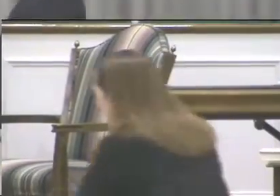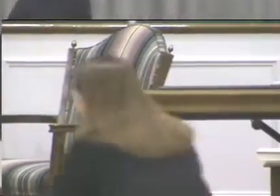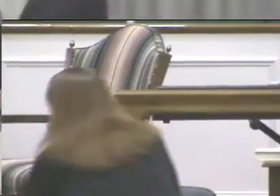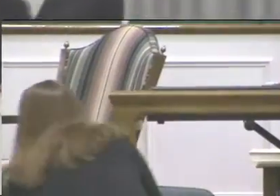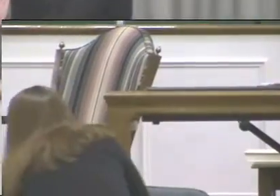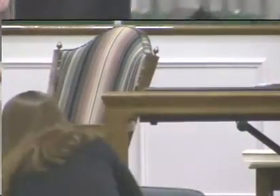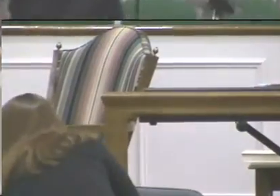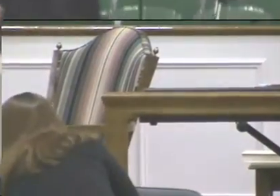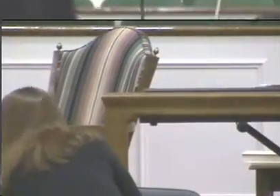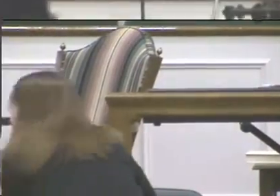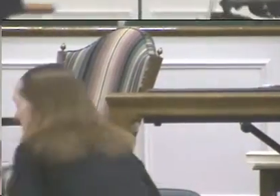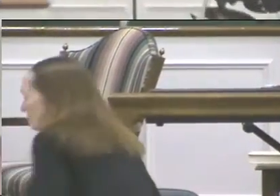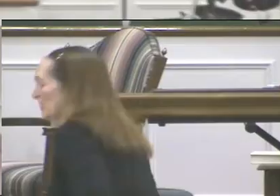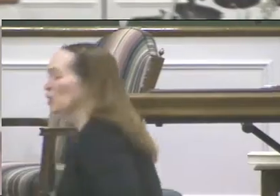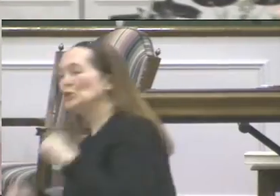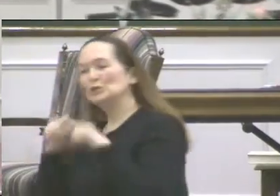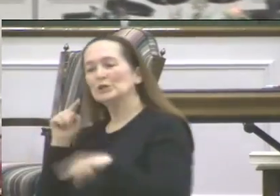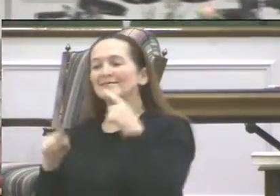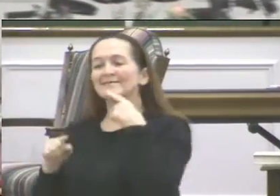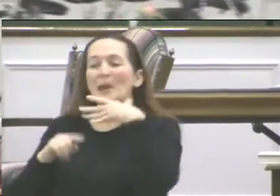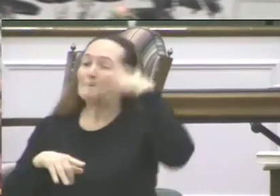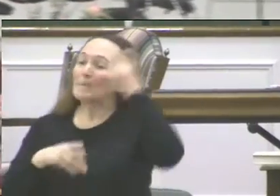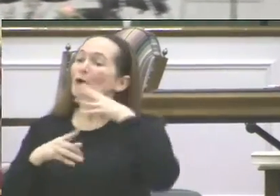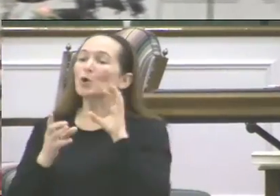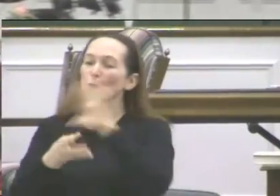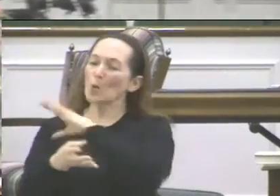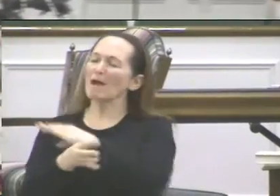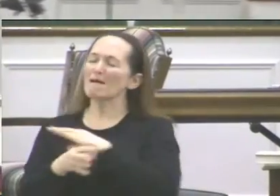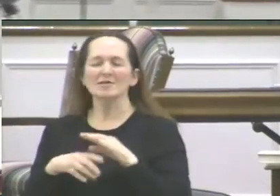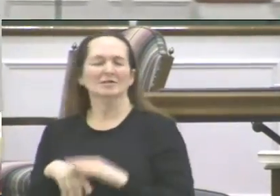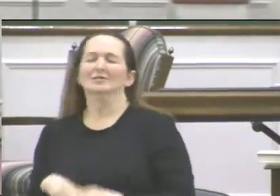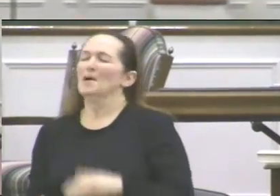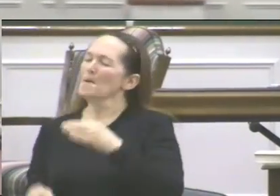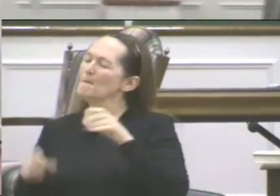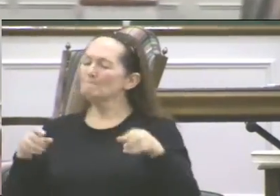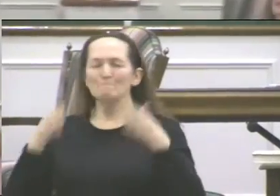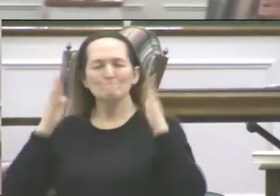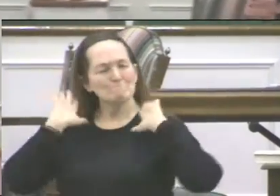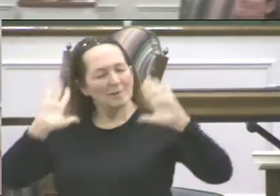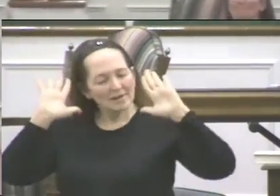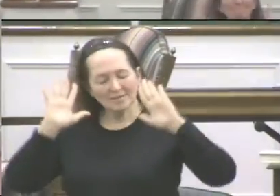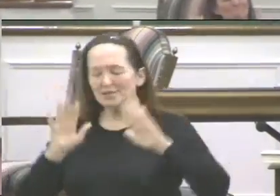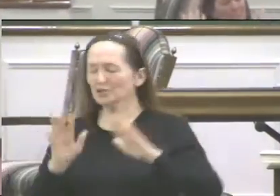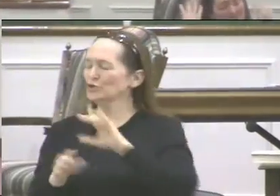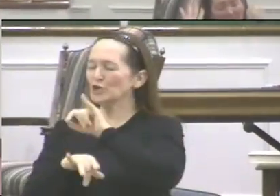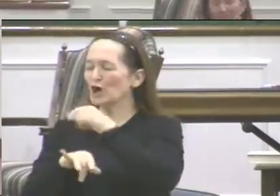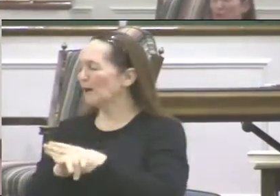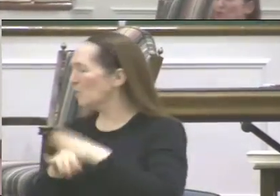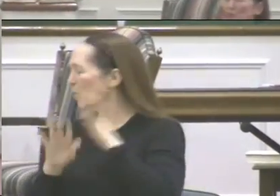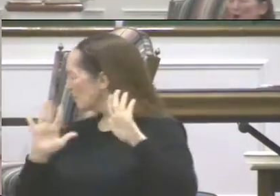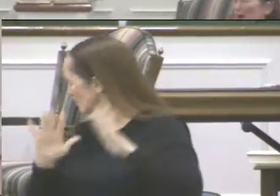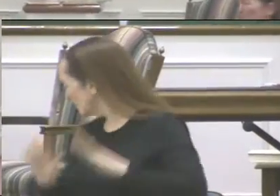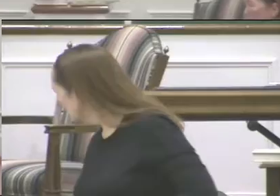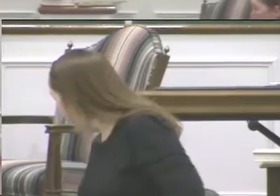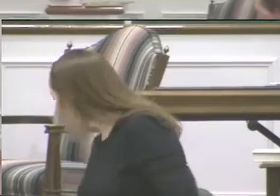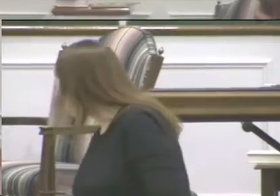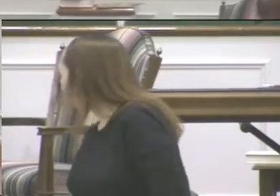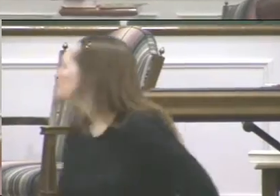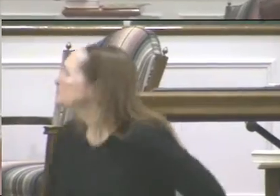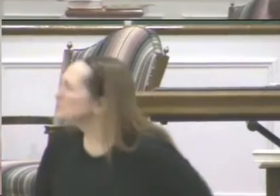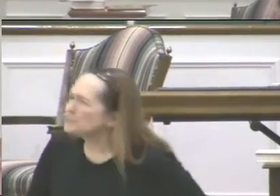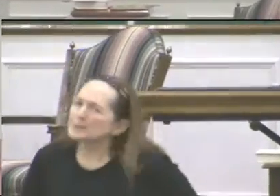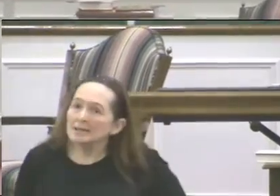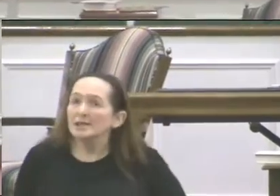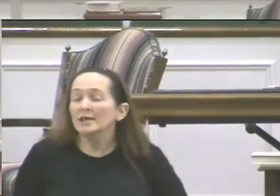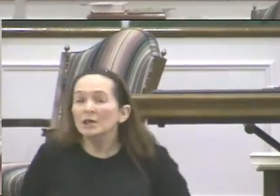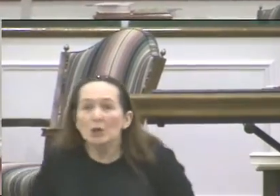Couldn't have said it better, choir. Excellent job. Do want to take a moment and draw your attention to the